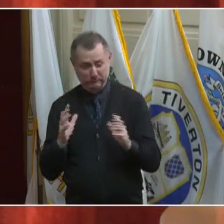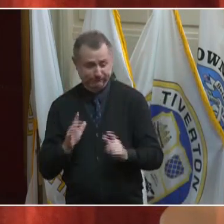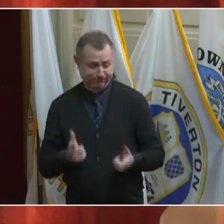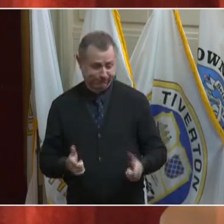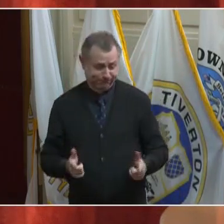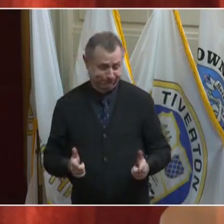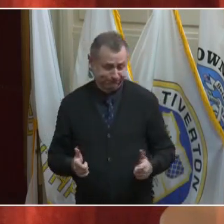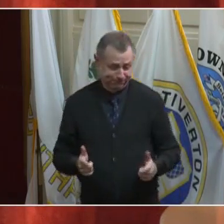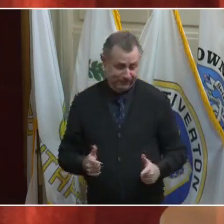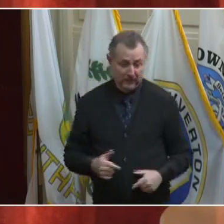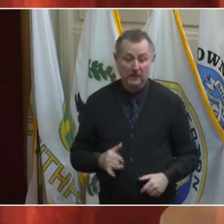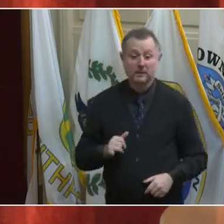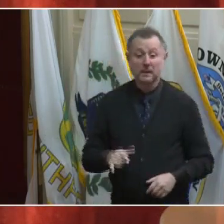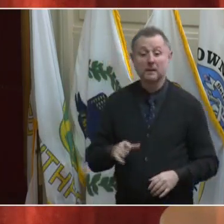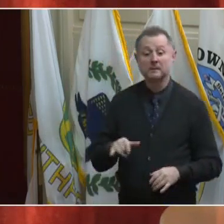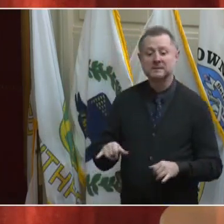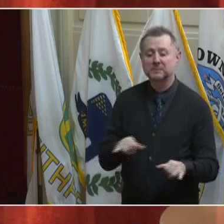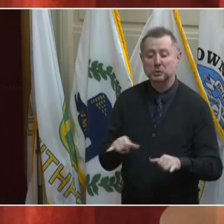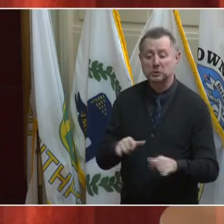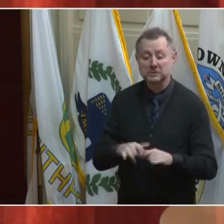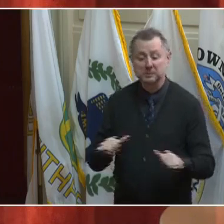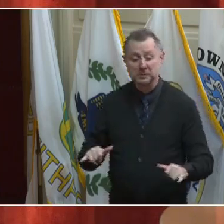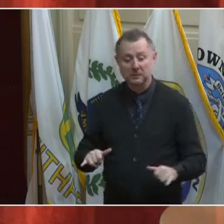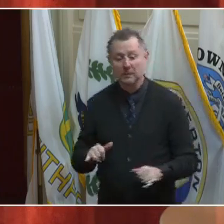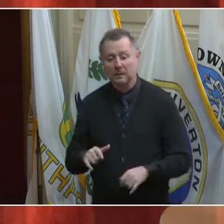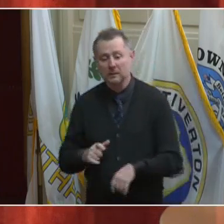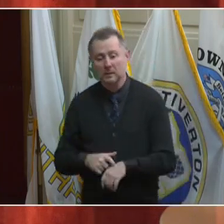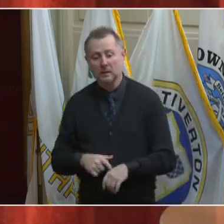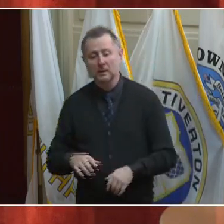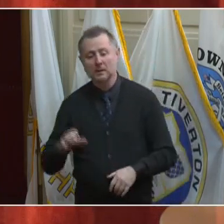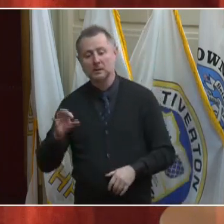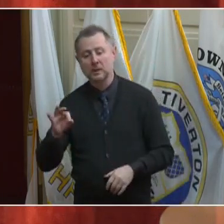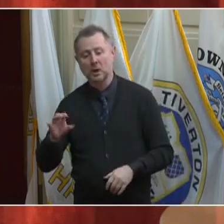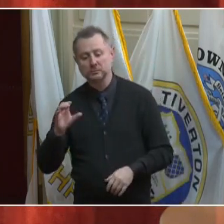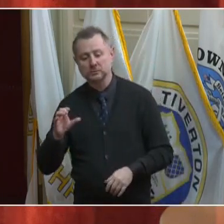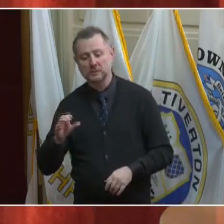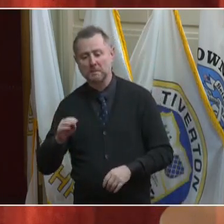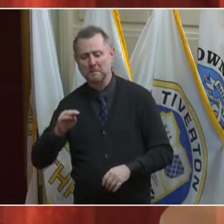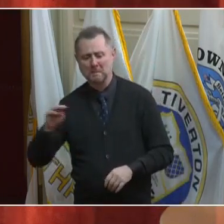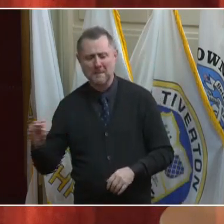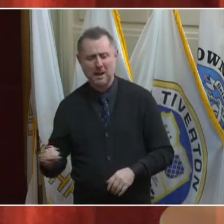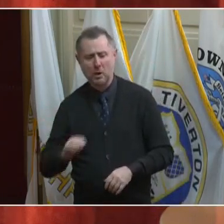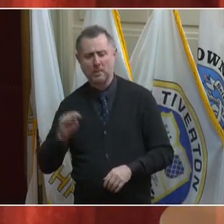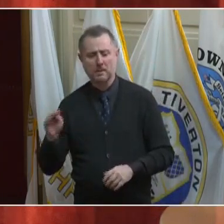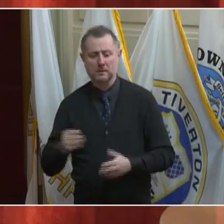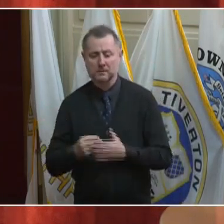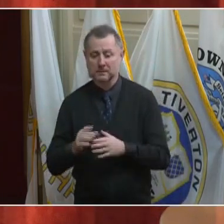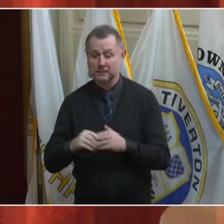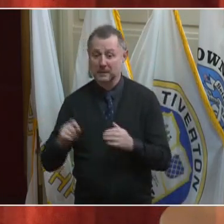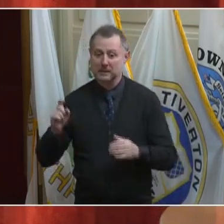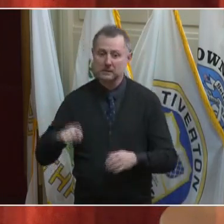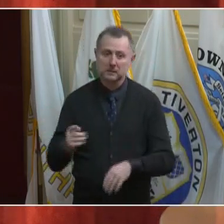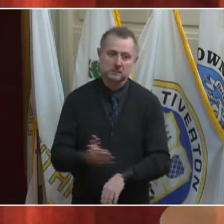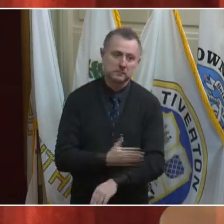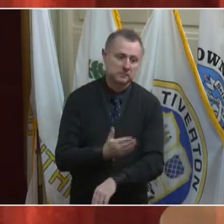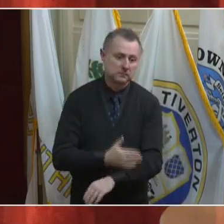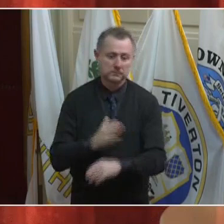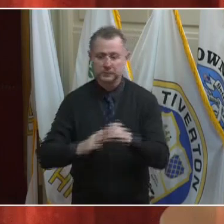Around that same time, there were $900 million worth of building needs for Providence public